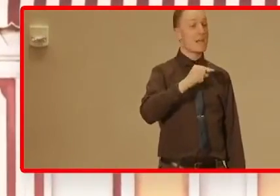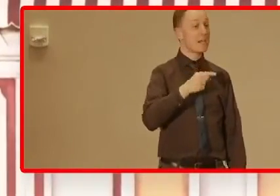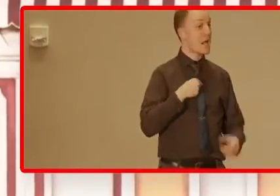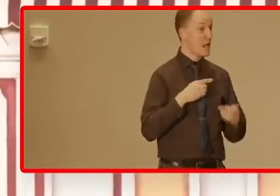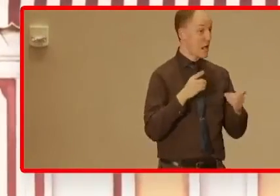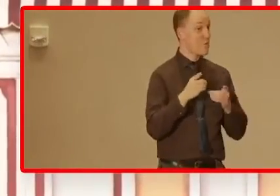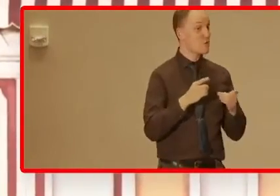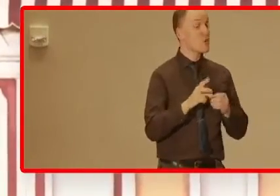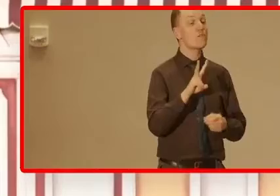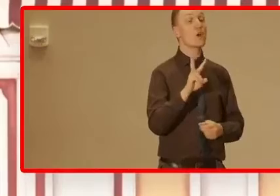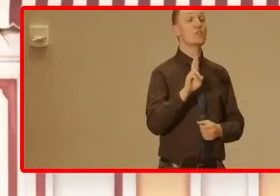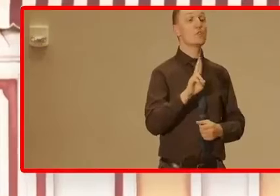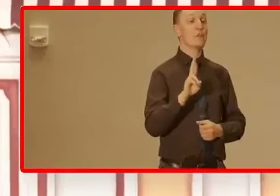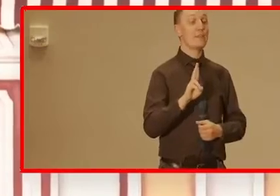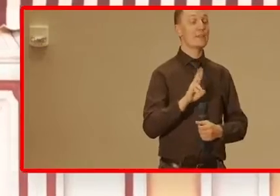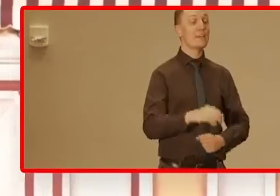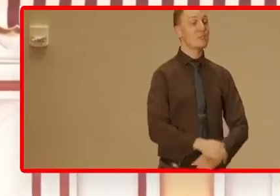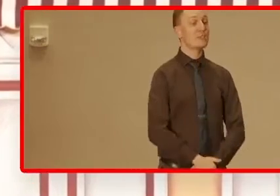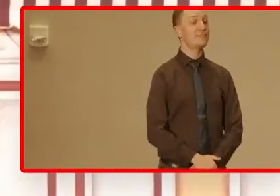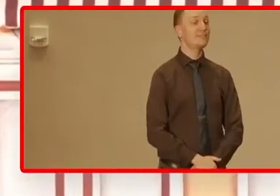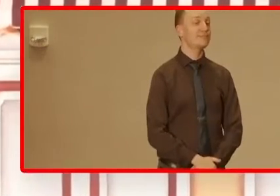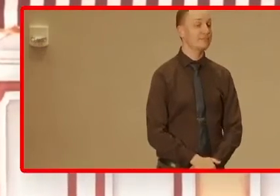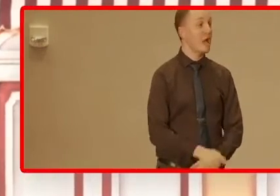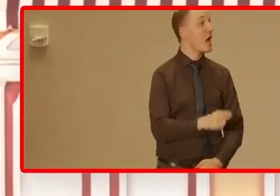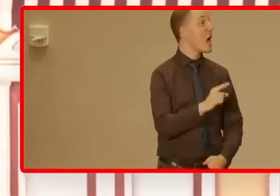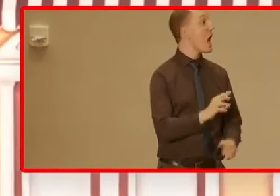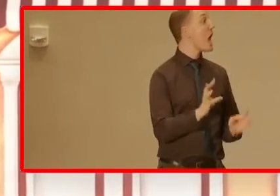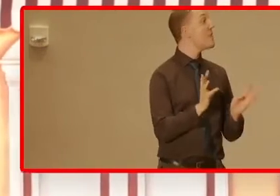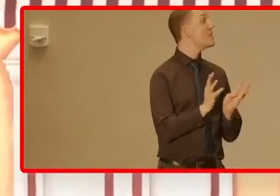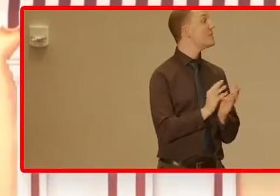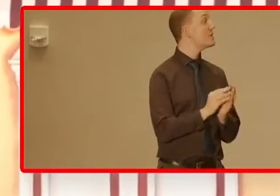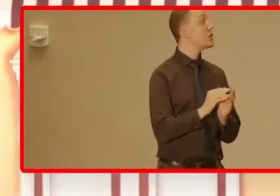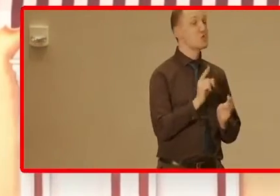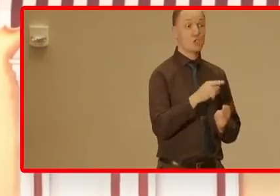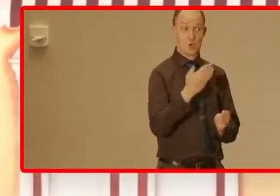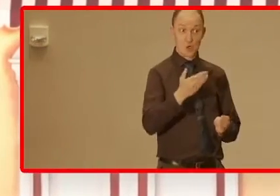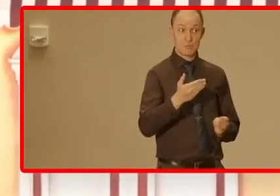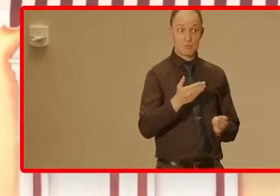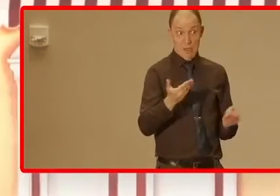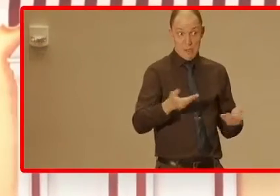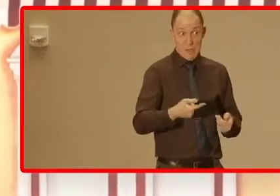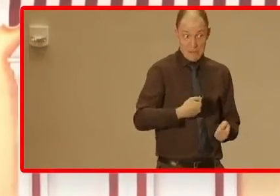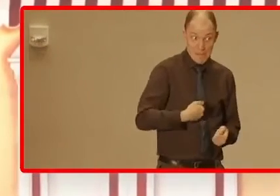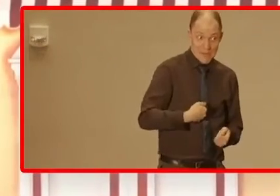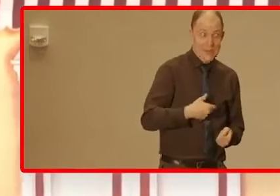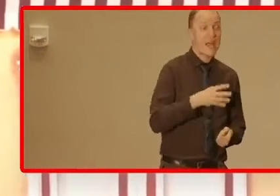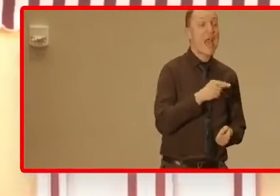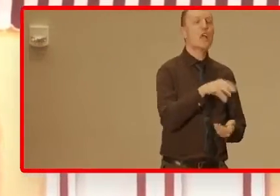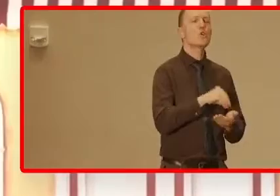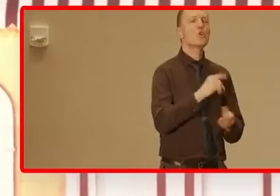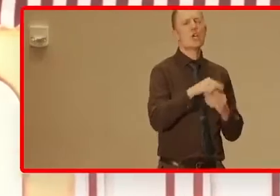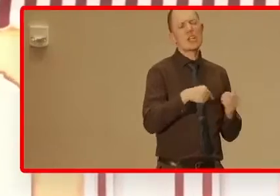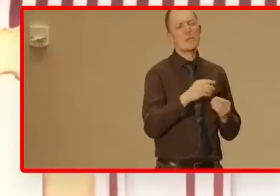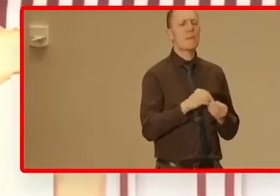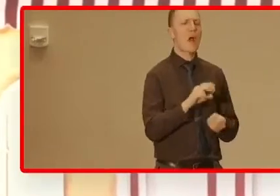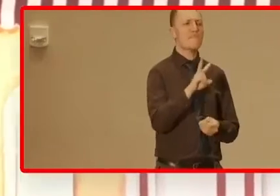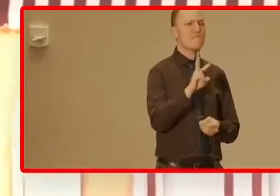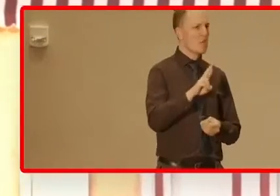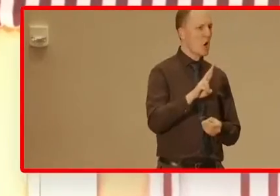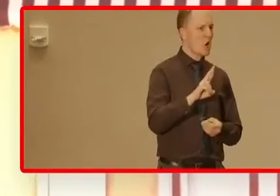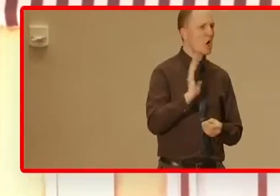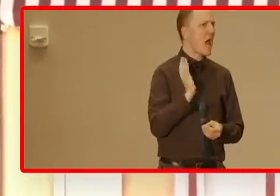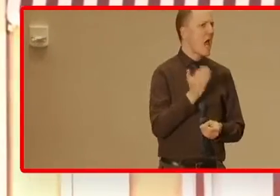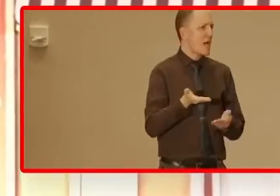Rehabilitation. And this is the session. Not only will you get to meet me, but you're going to learn a little bit about VR and the services that we provide.